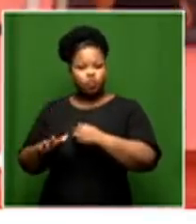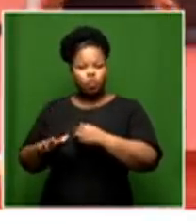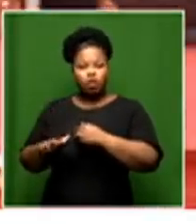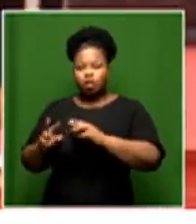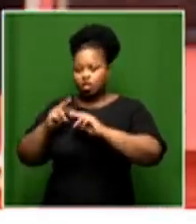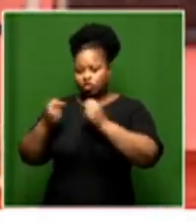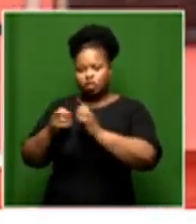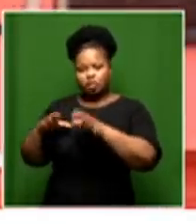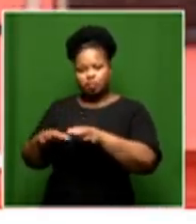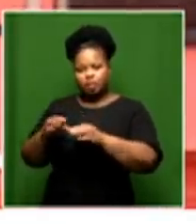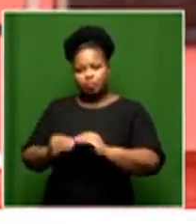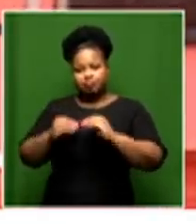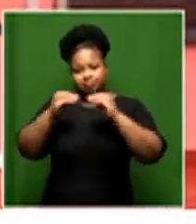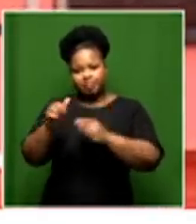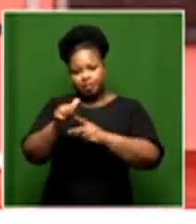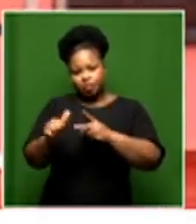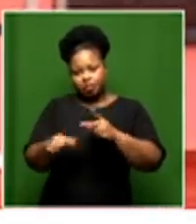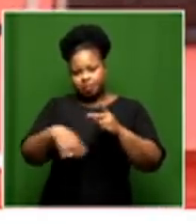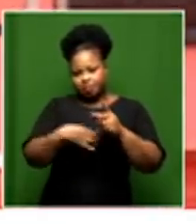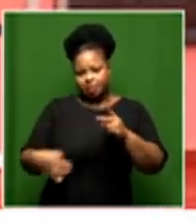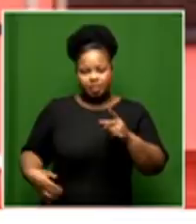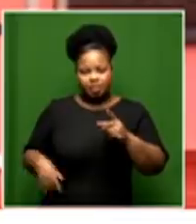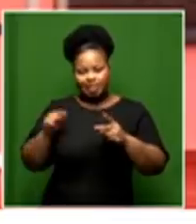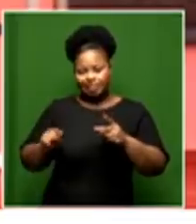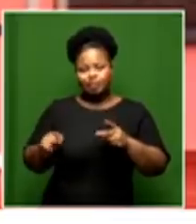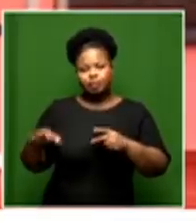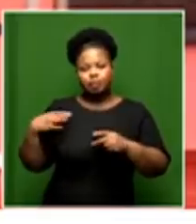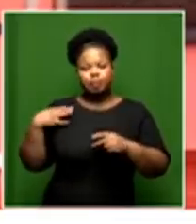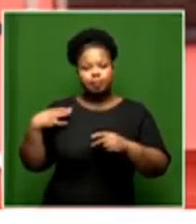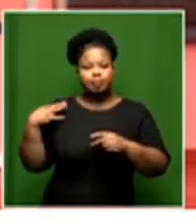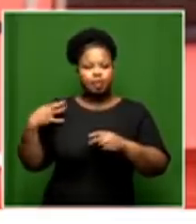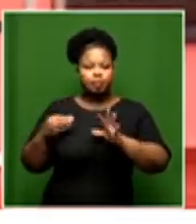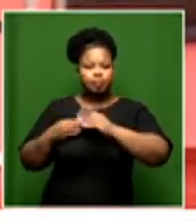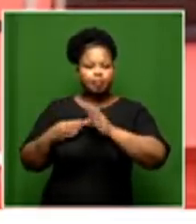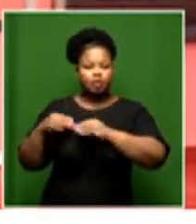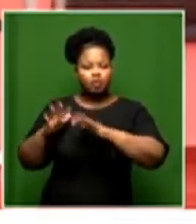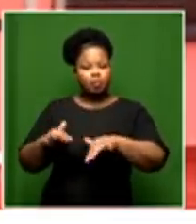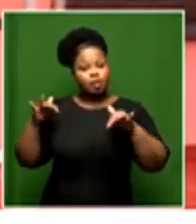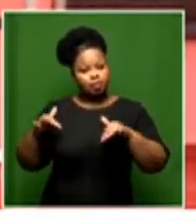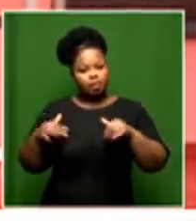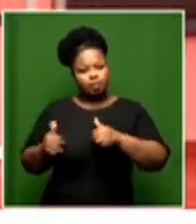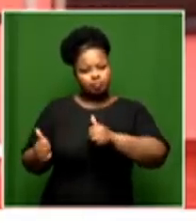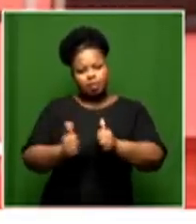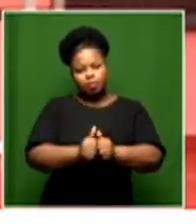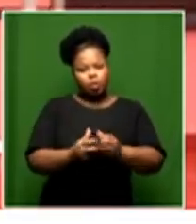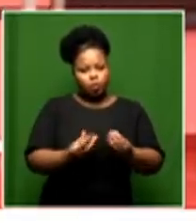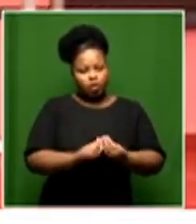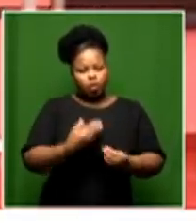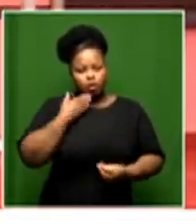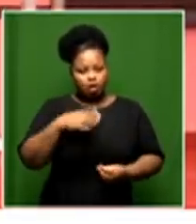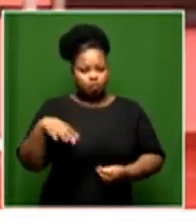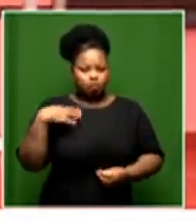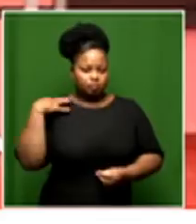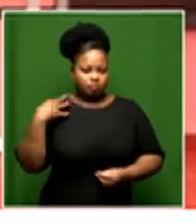to being a deputy minister in the presidency when she became a member of parliament, with alongside the minister